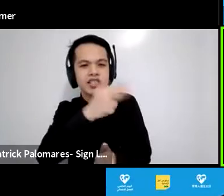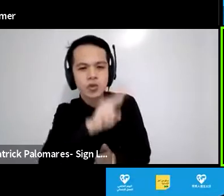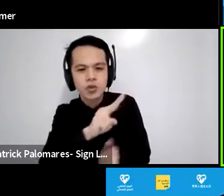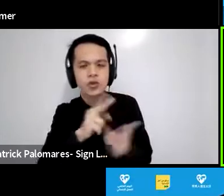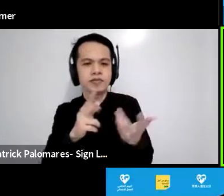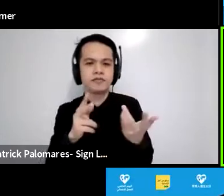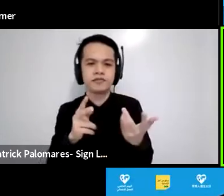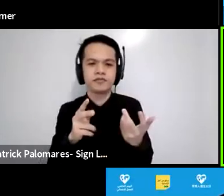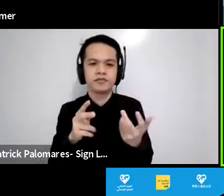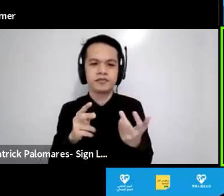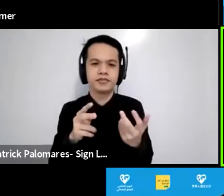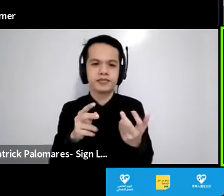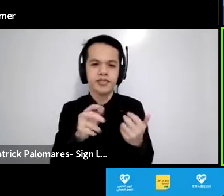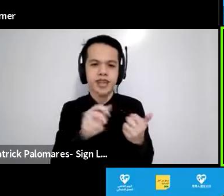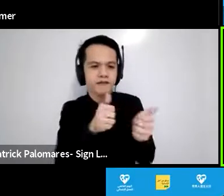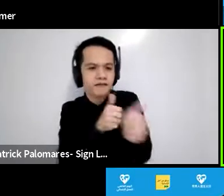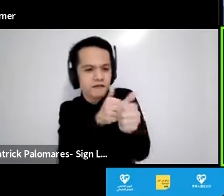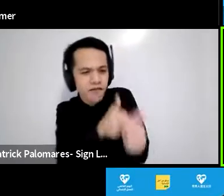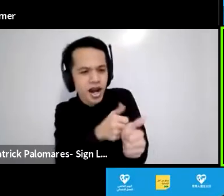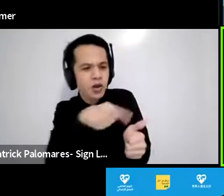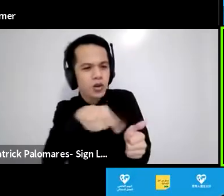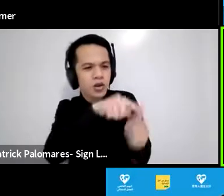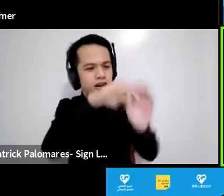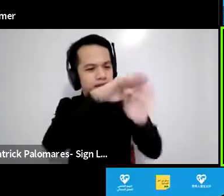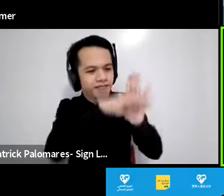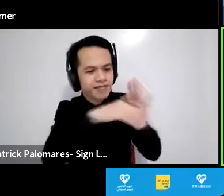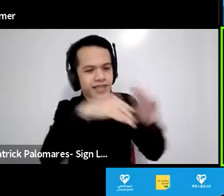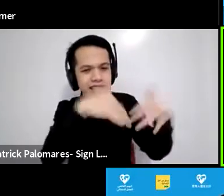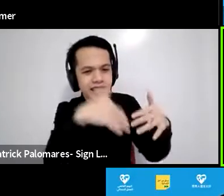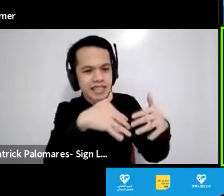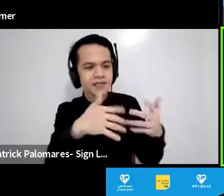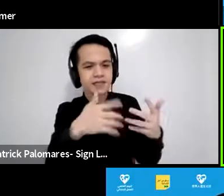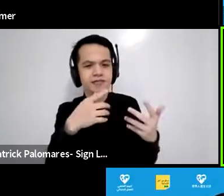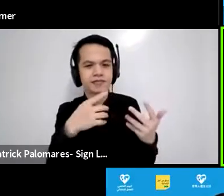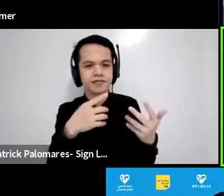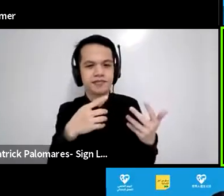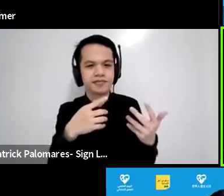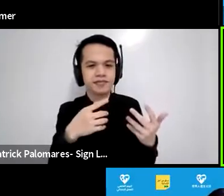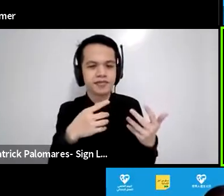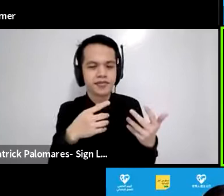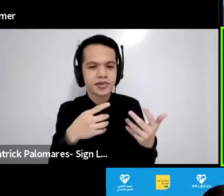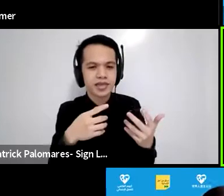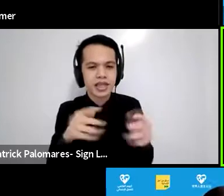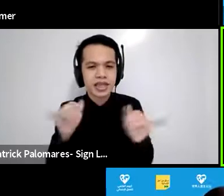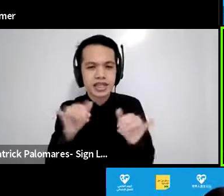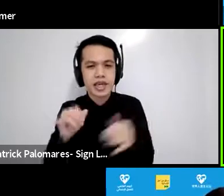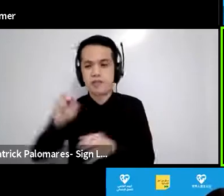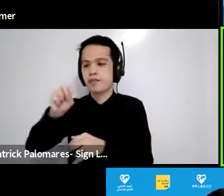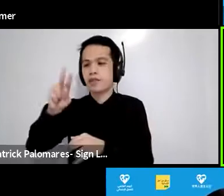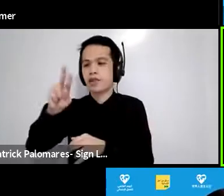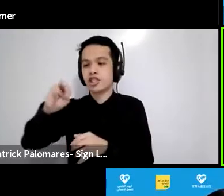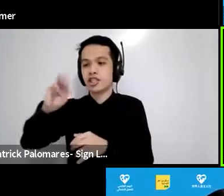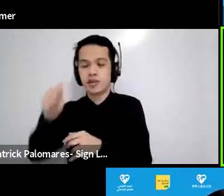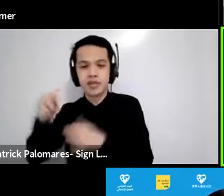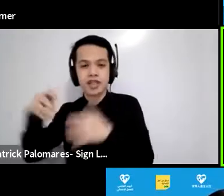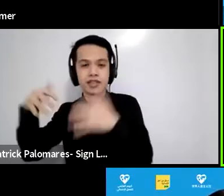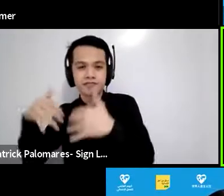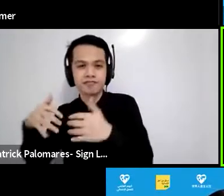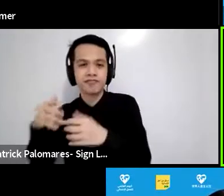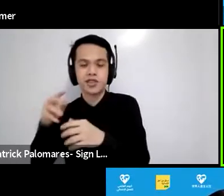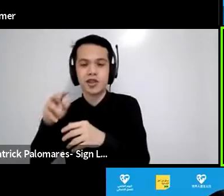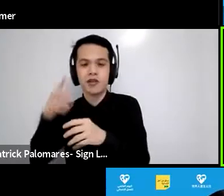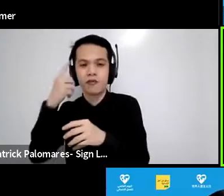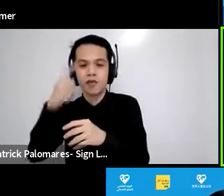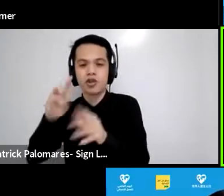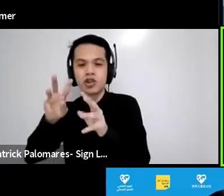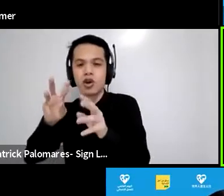following the localization agenda, of the World Humanitarian Summit. So World Food Program